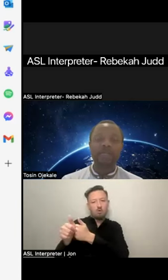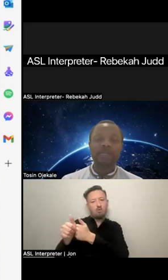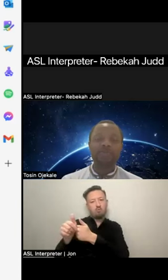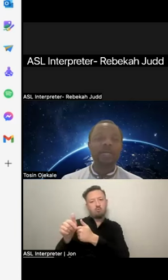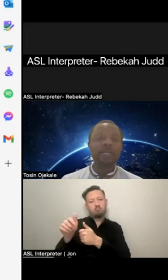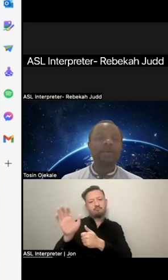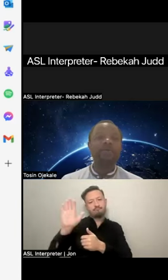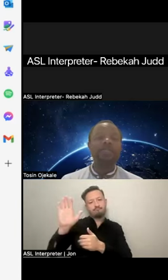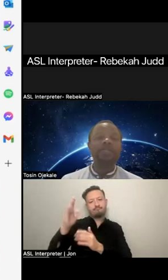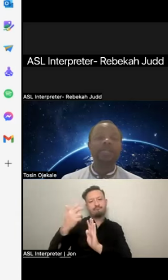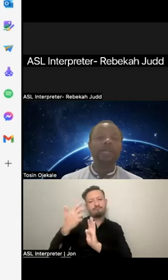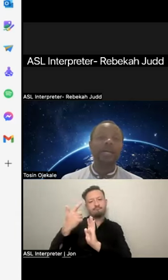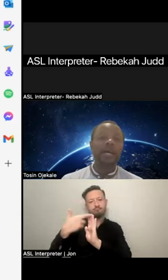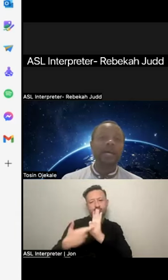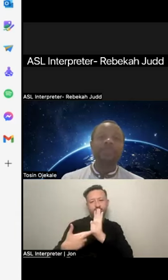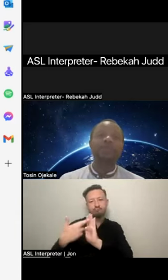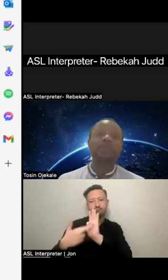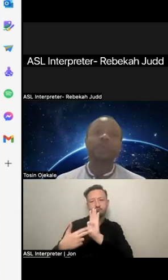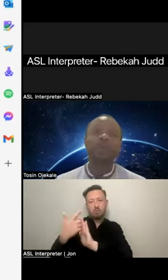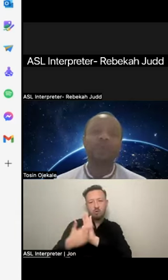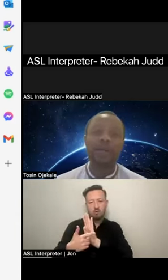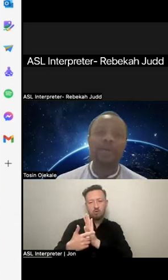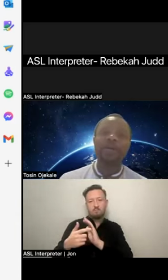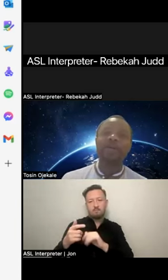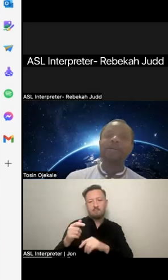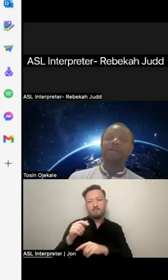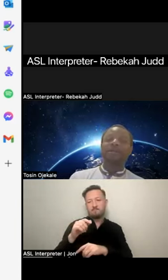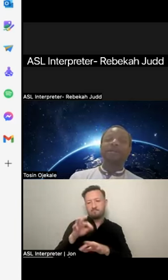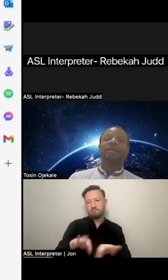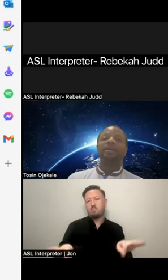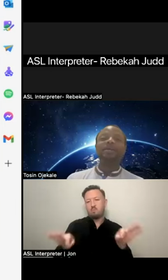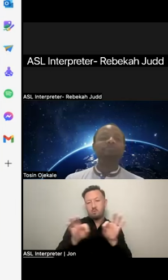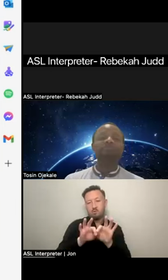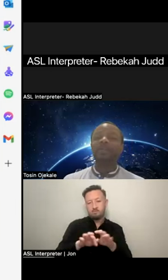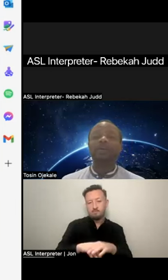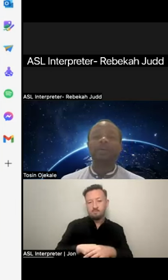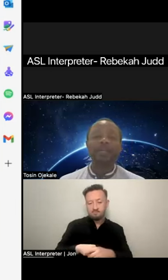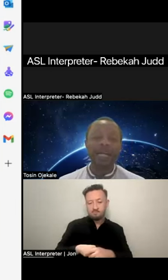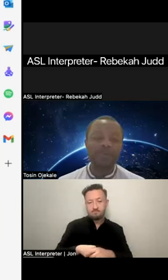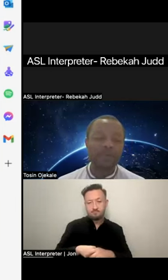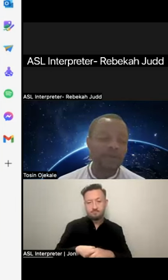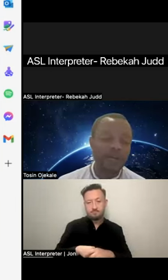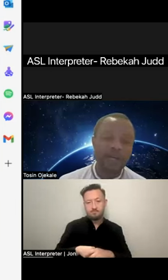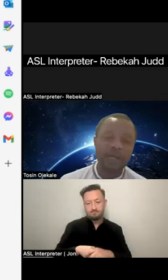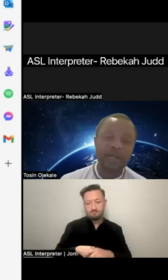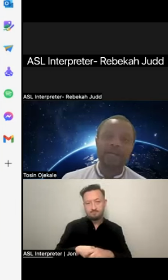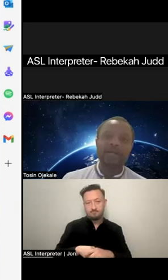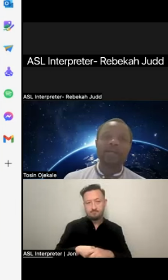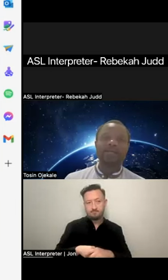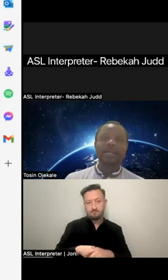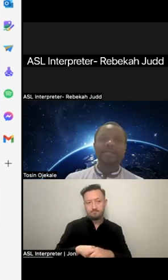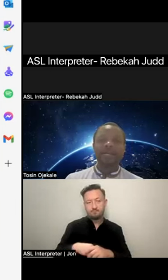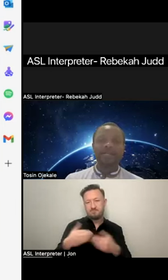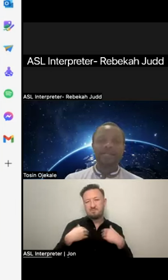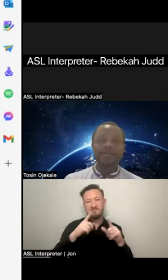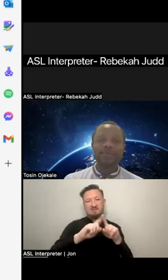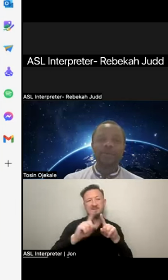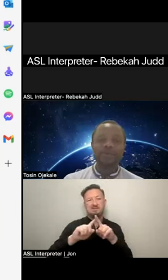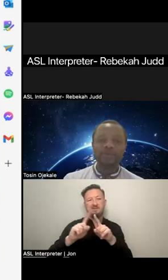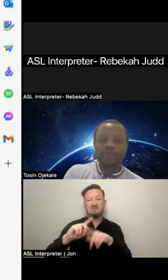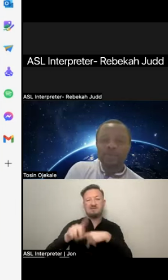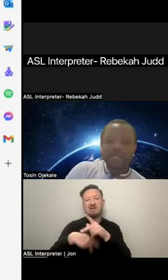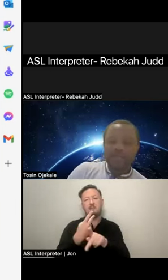they especially all this ISO, whatever, and other types of standards as